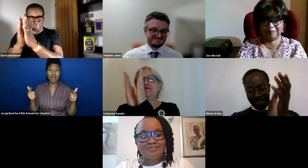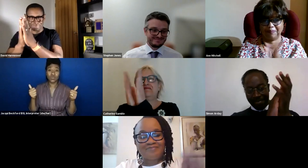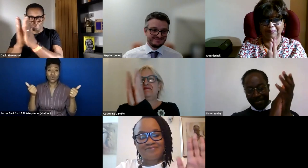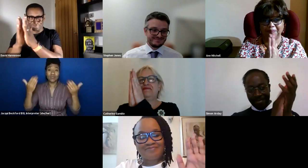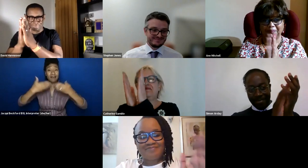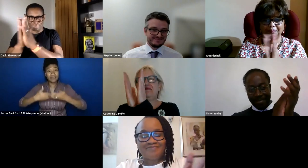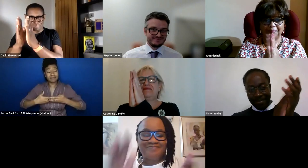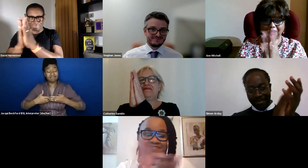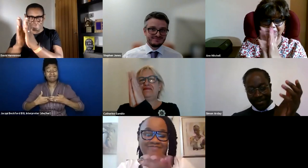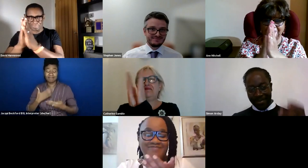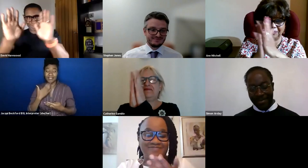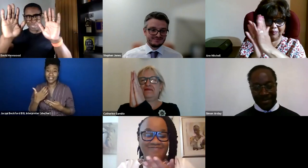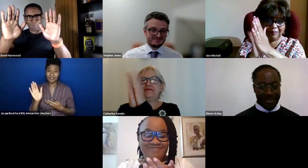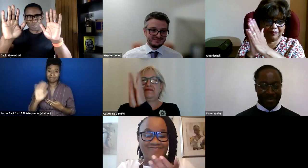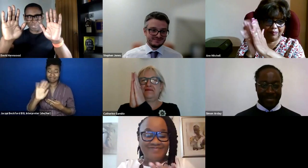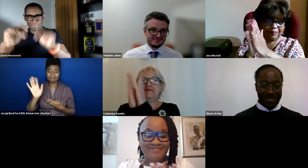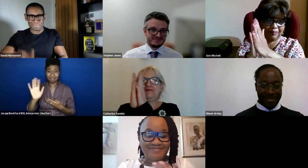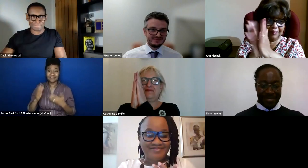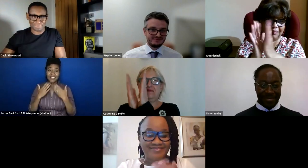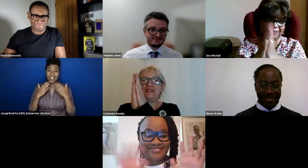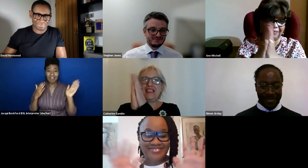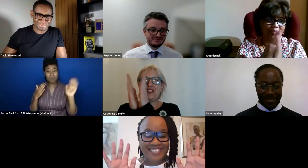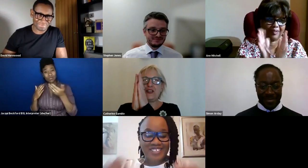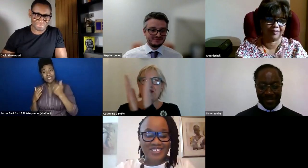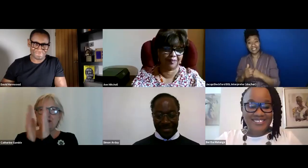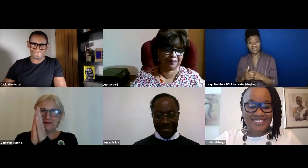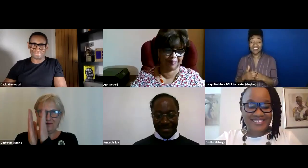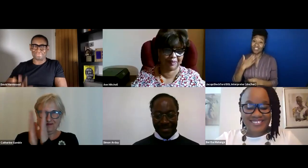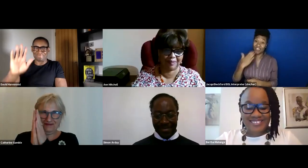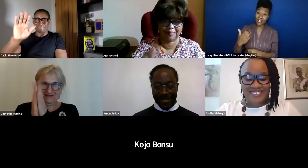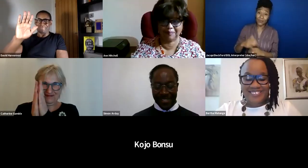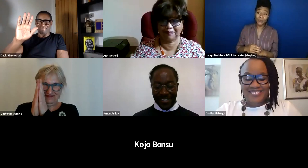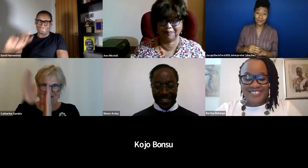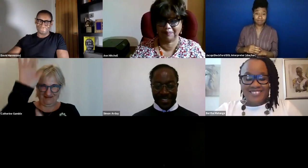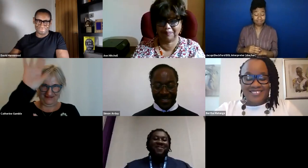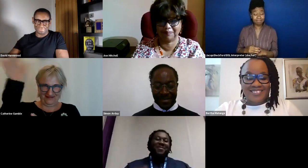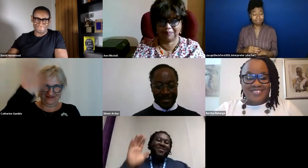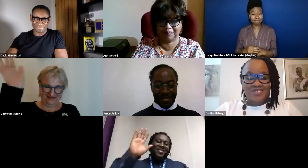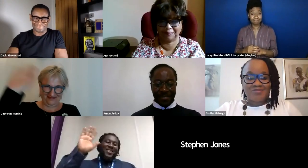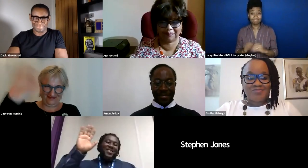Thank you, everybody. Thank you. Thank you.